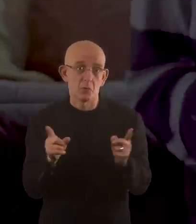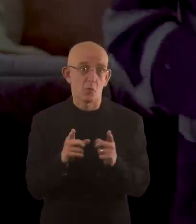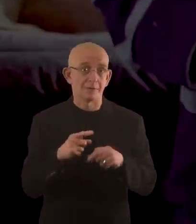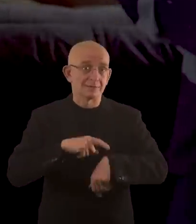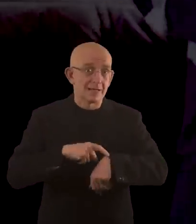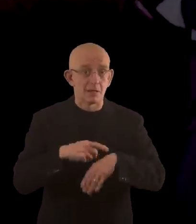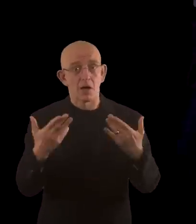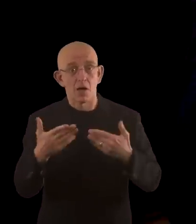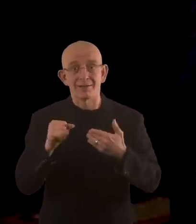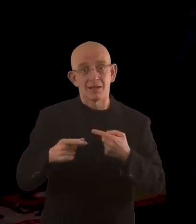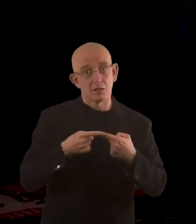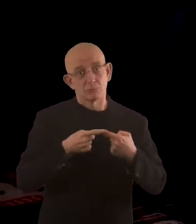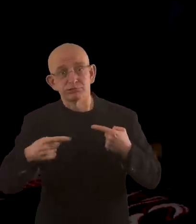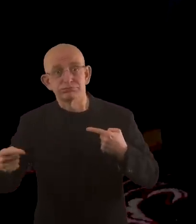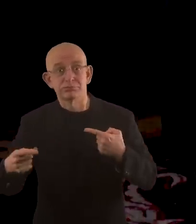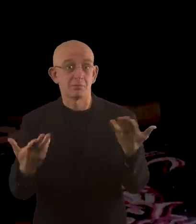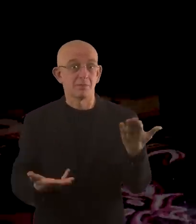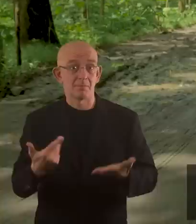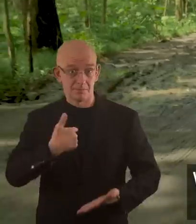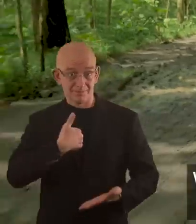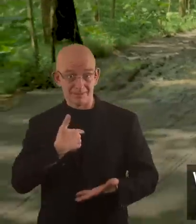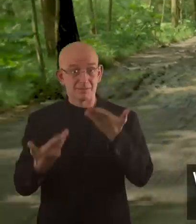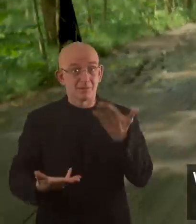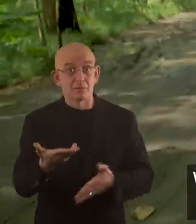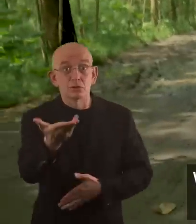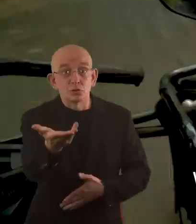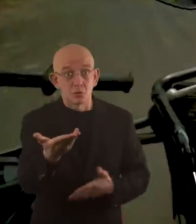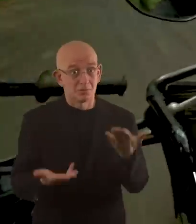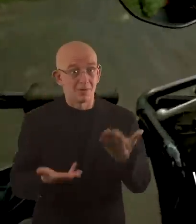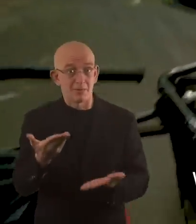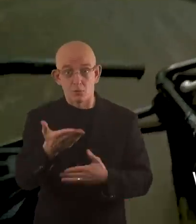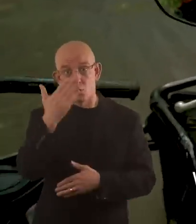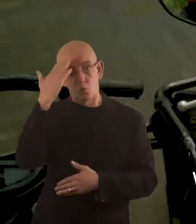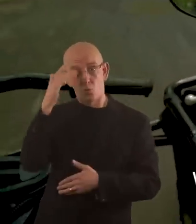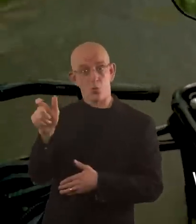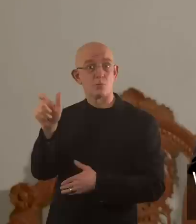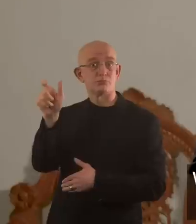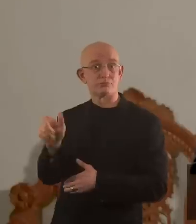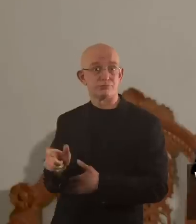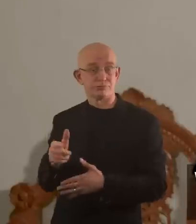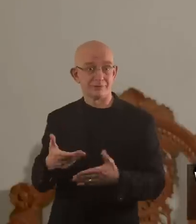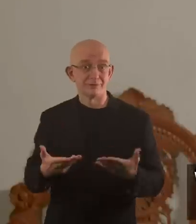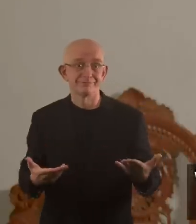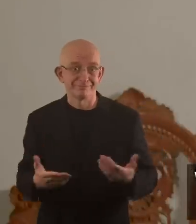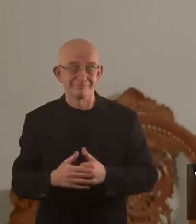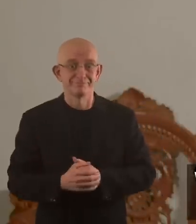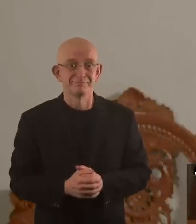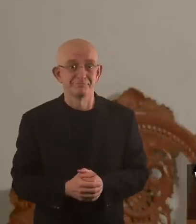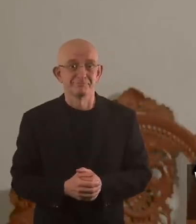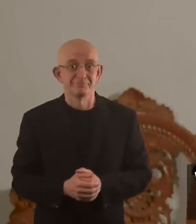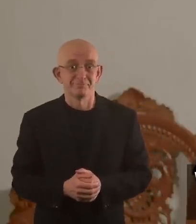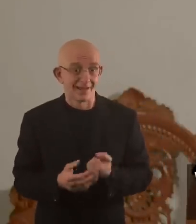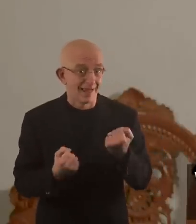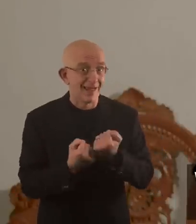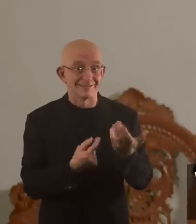seja temporário, quer seja permanente. Apakah ini saya? Apakah ini kamu? Apakah ini